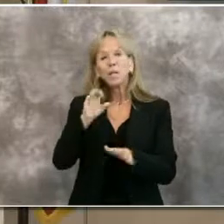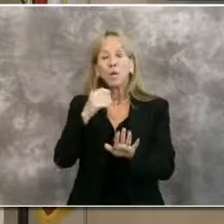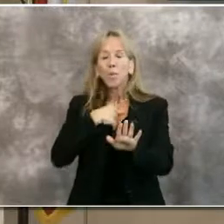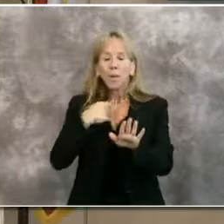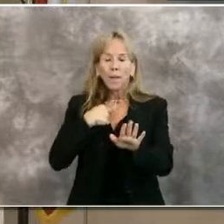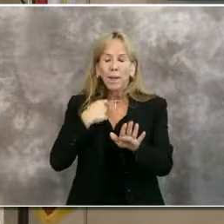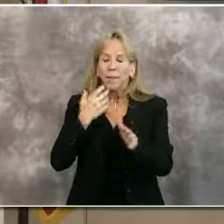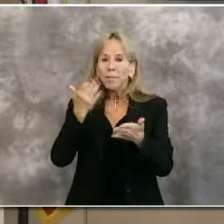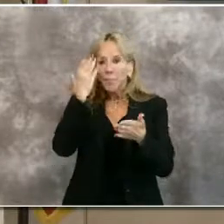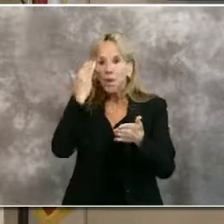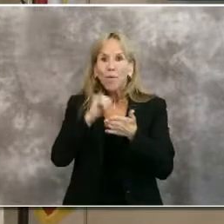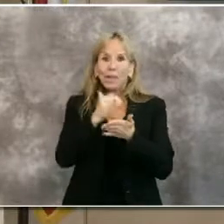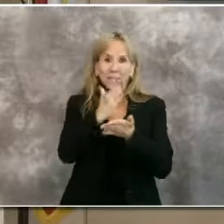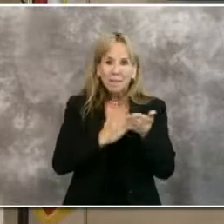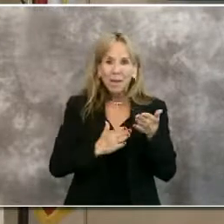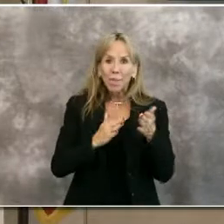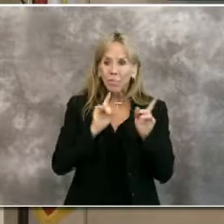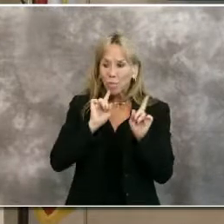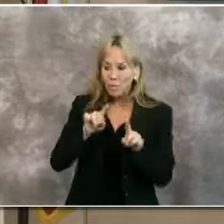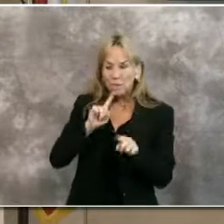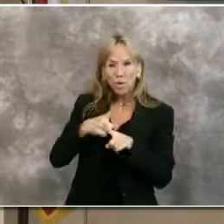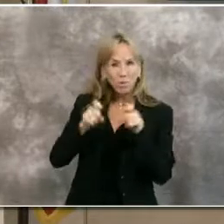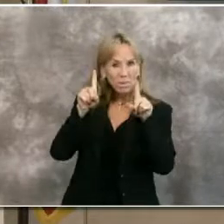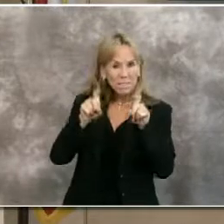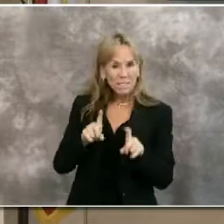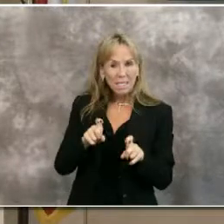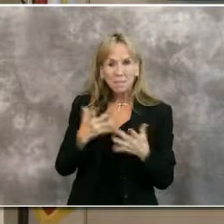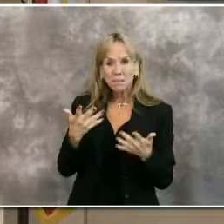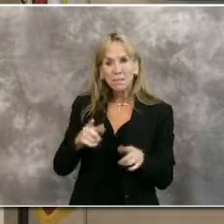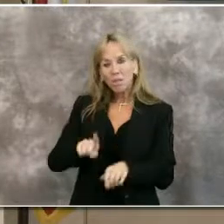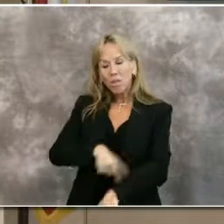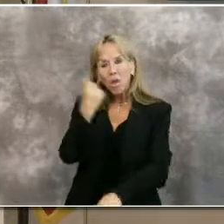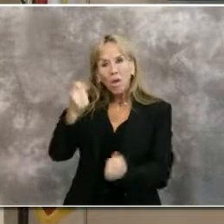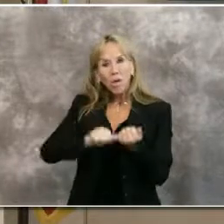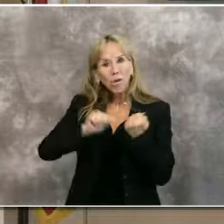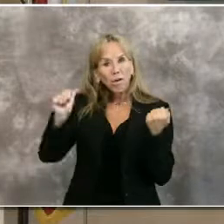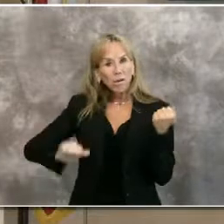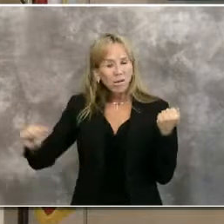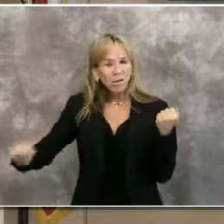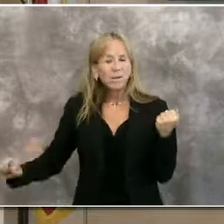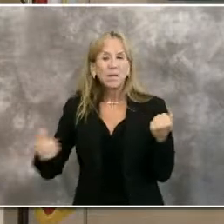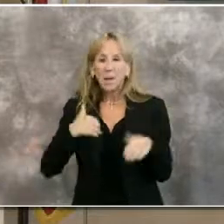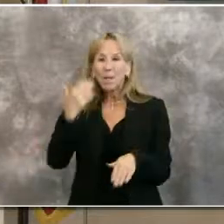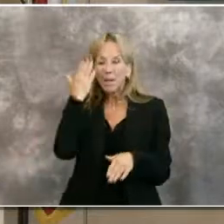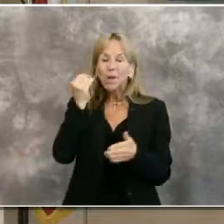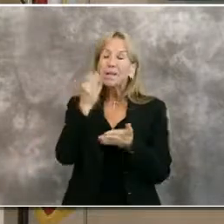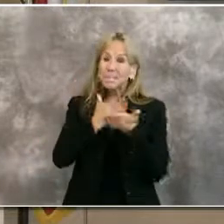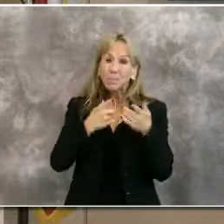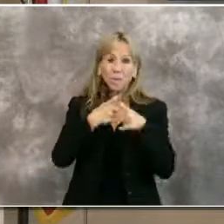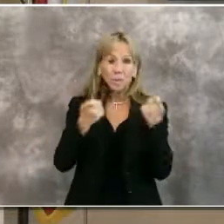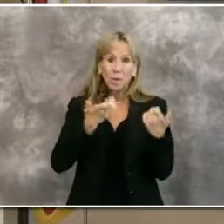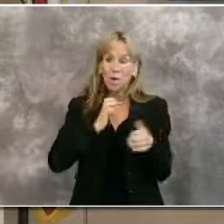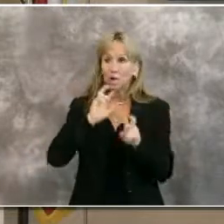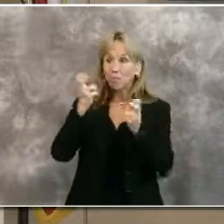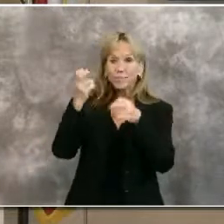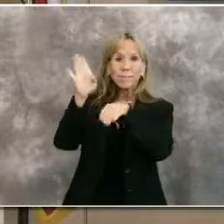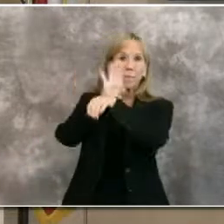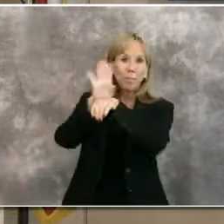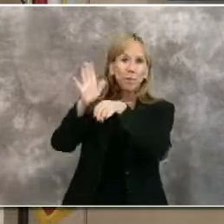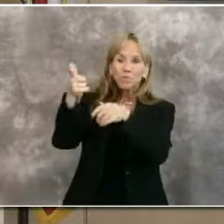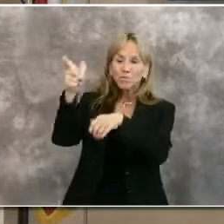point, results that are not coming in timely, and some of this is from our commercial labs. Indeed, it's attributed